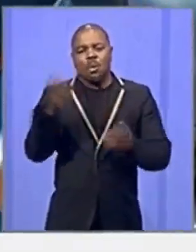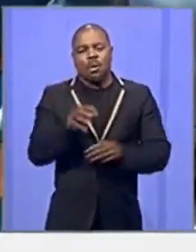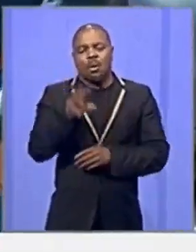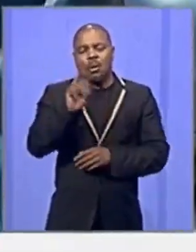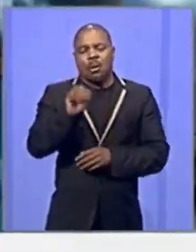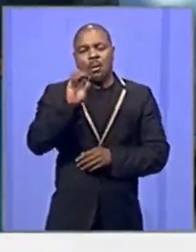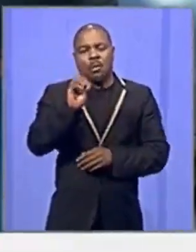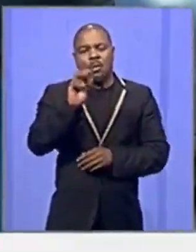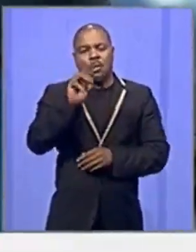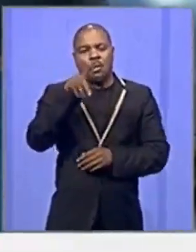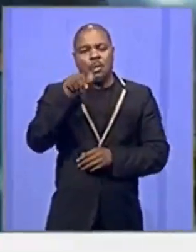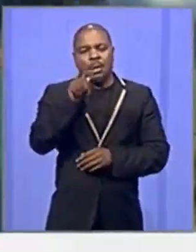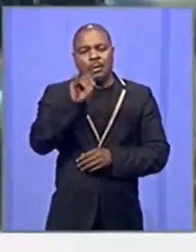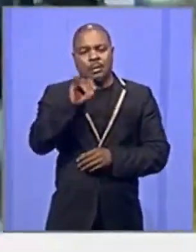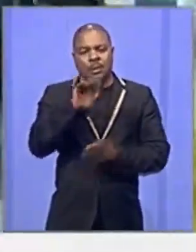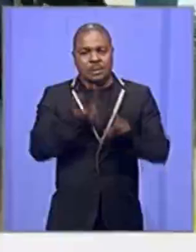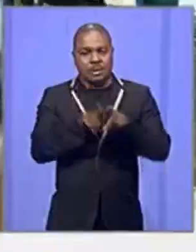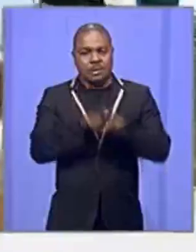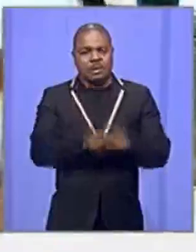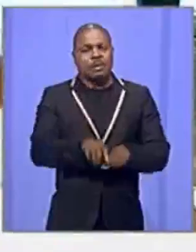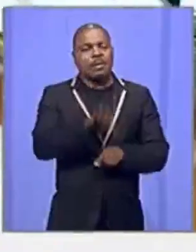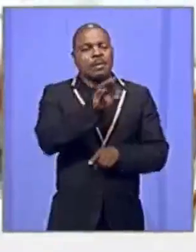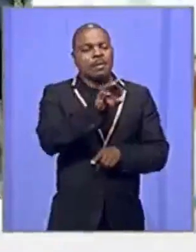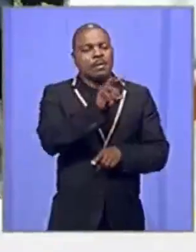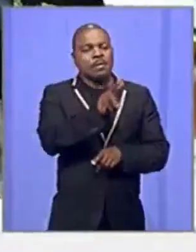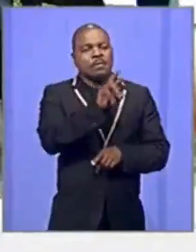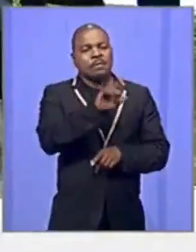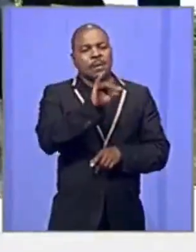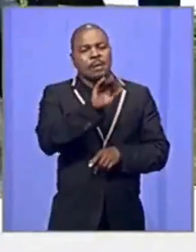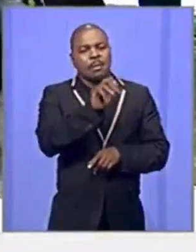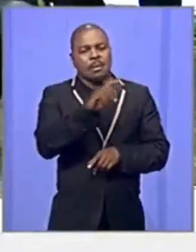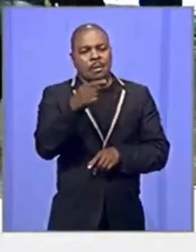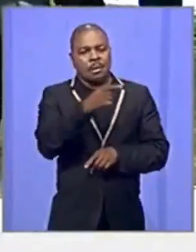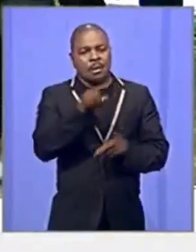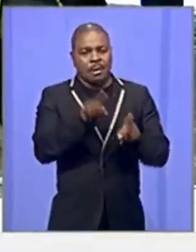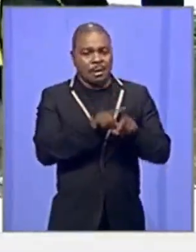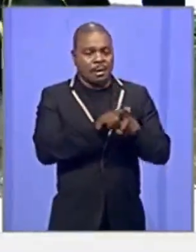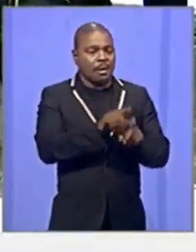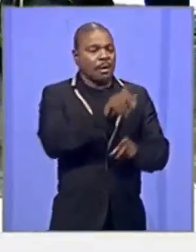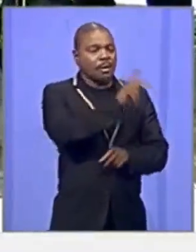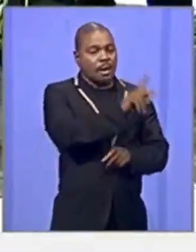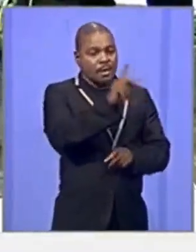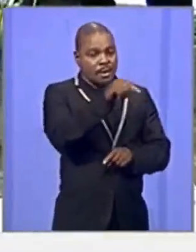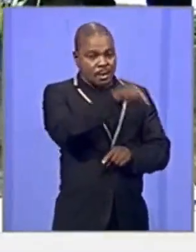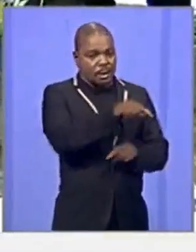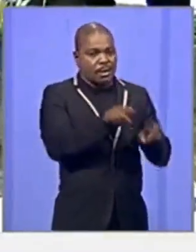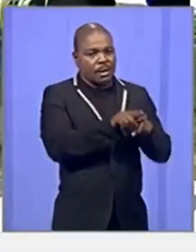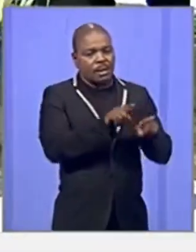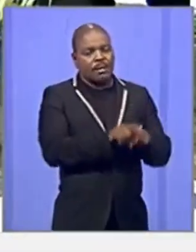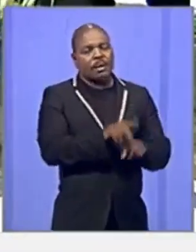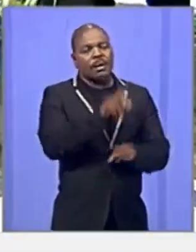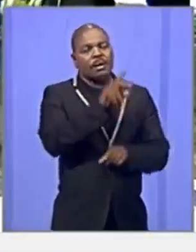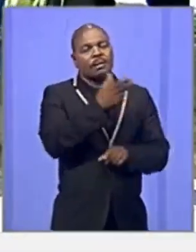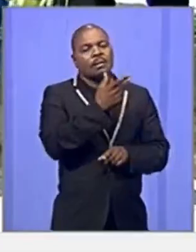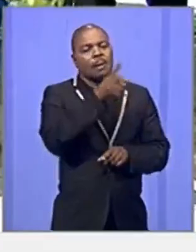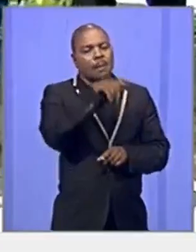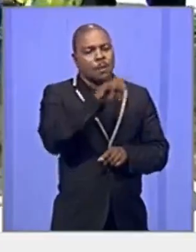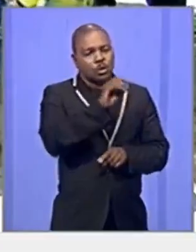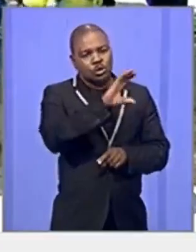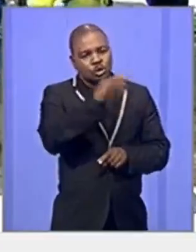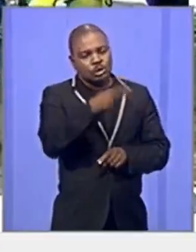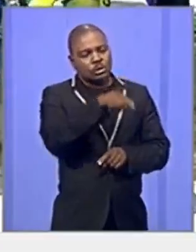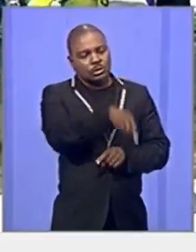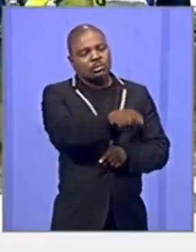Mompati seo se akaretsang toropo ya Vryburg le kwa Dr. Kenneth Kaunda eo e akaretsang ditoropo di tshwana le Klerksdorp le Potchefstroom